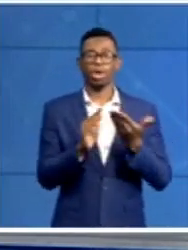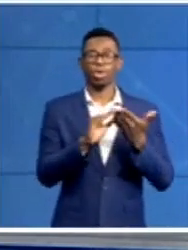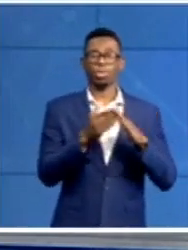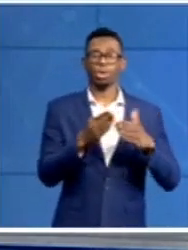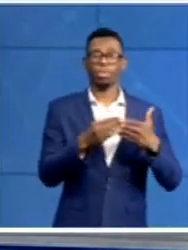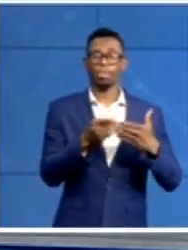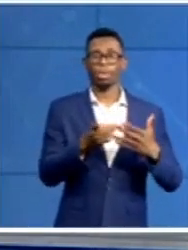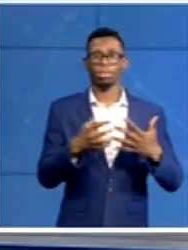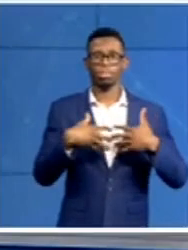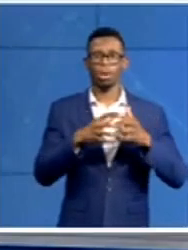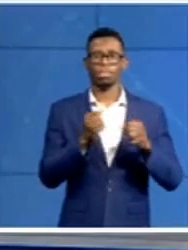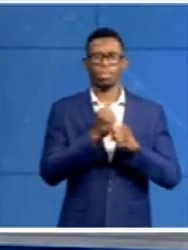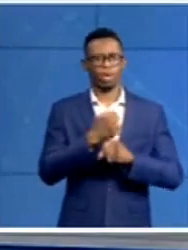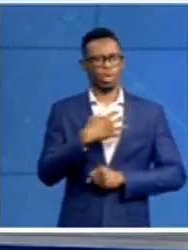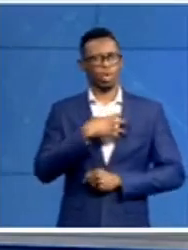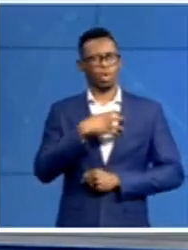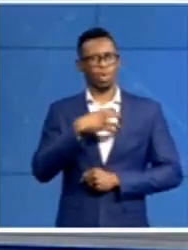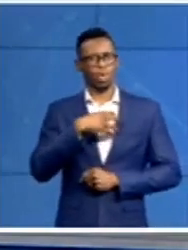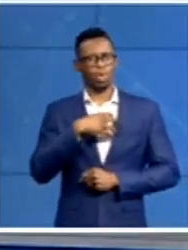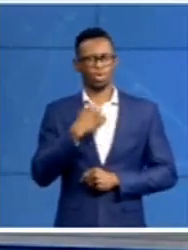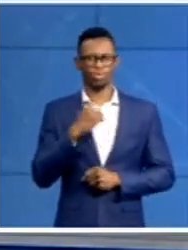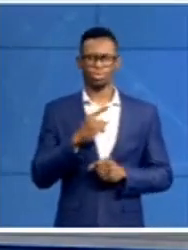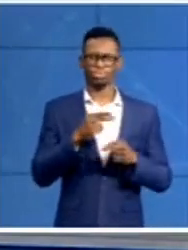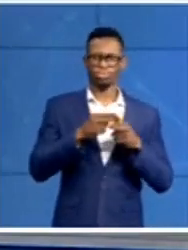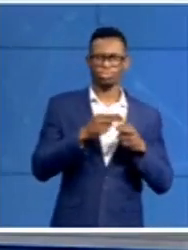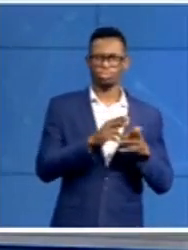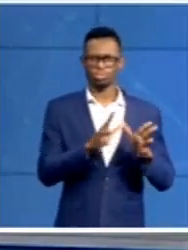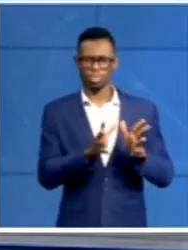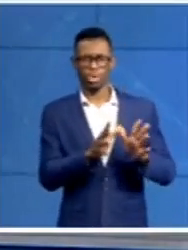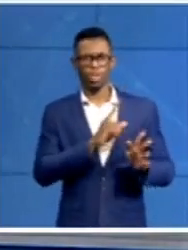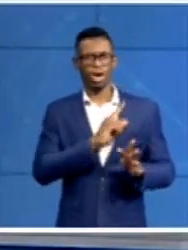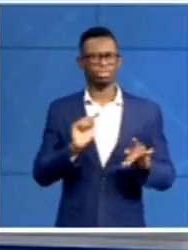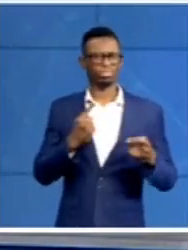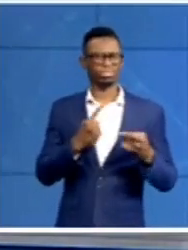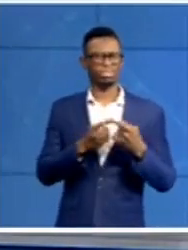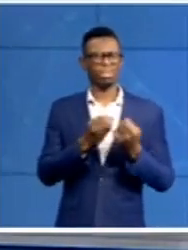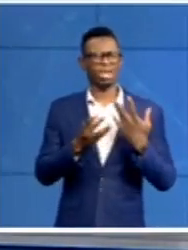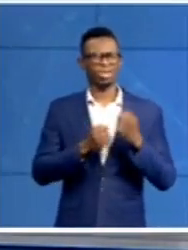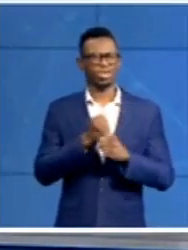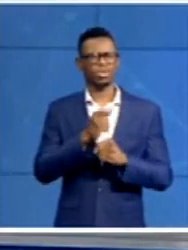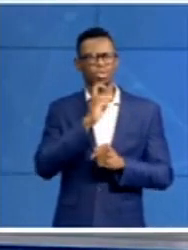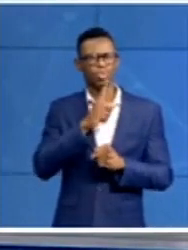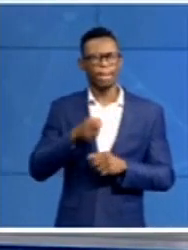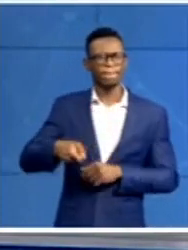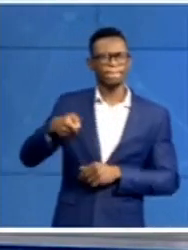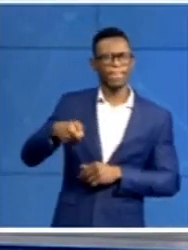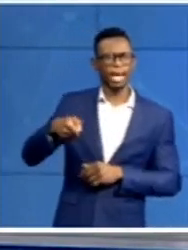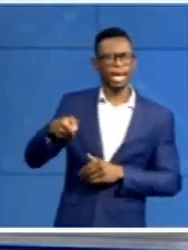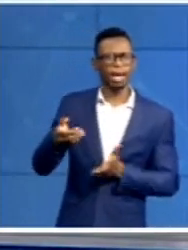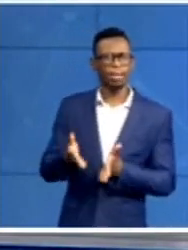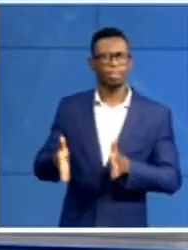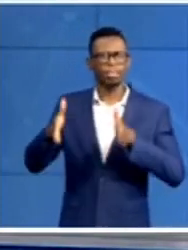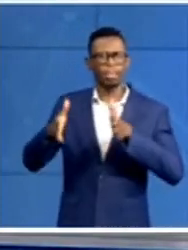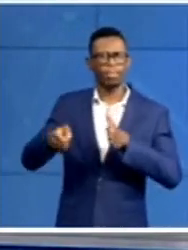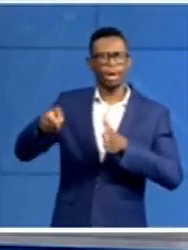ablution facilities. After years of depending on buckets and pit latrines, they've now invented a new system where pit toilets are turned